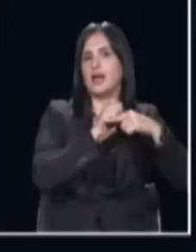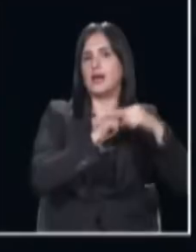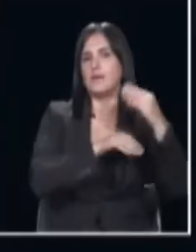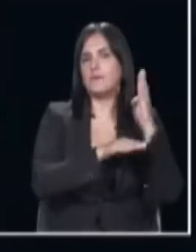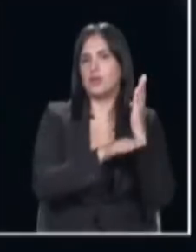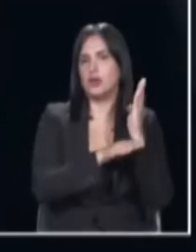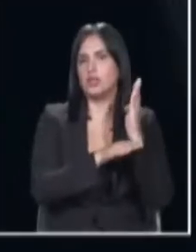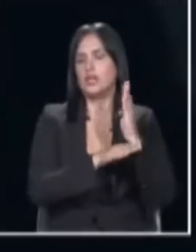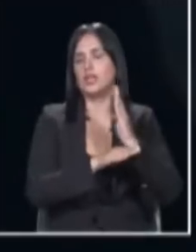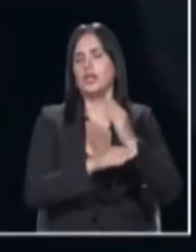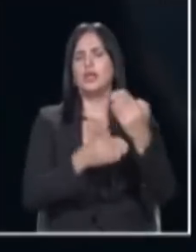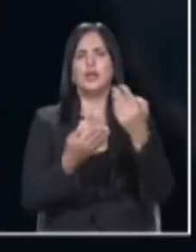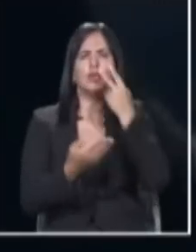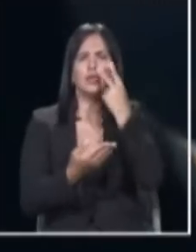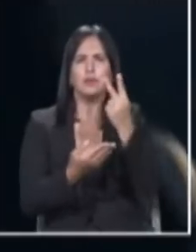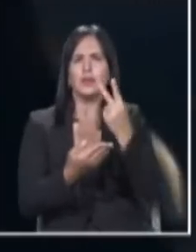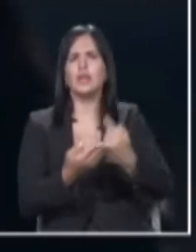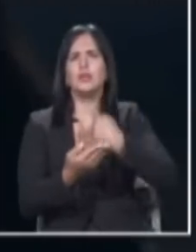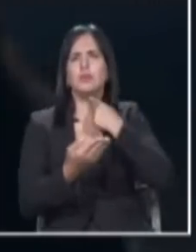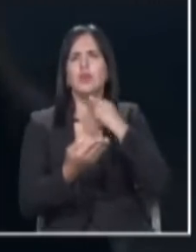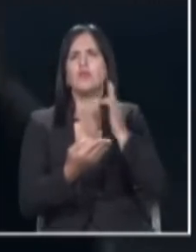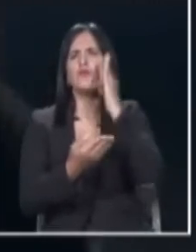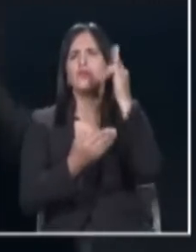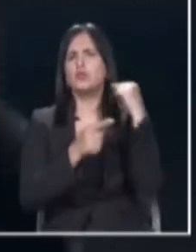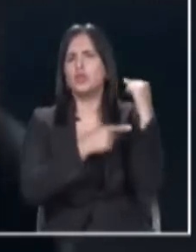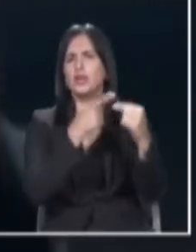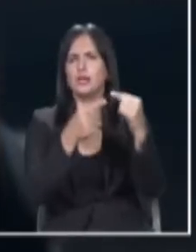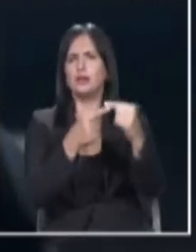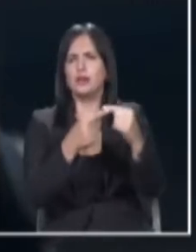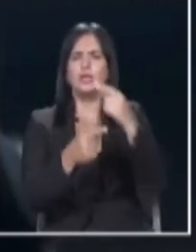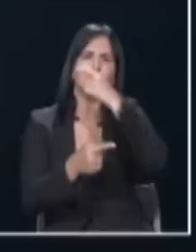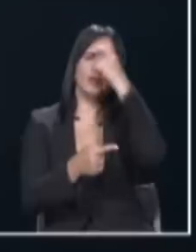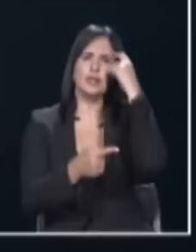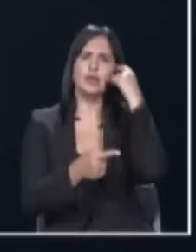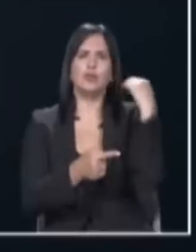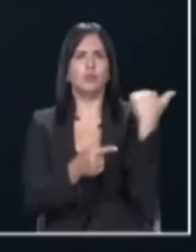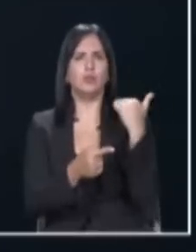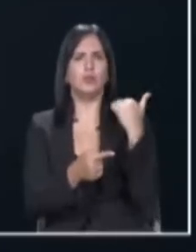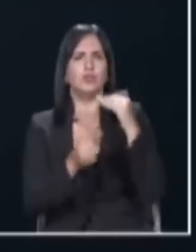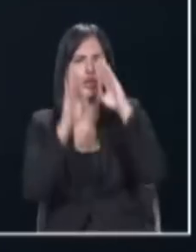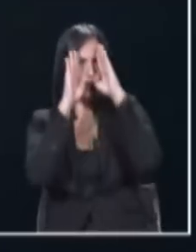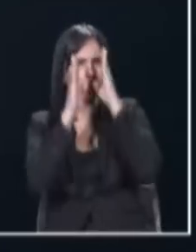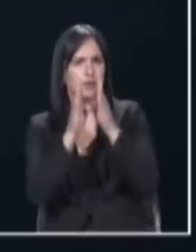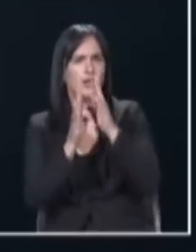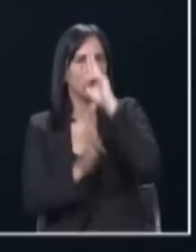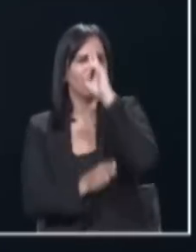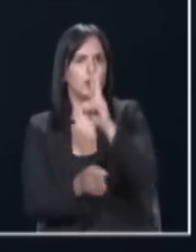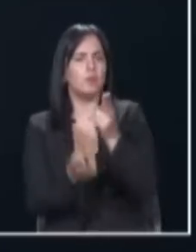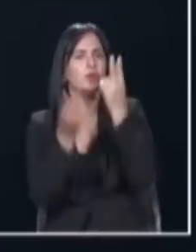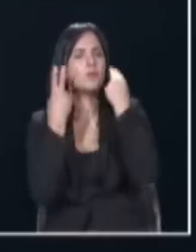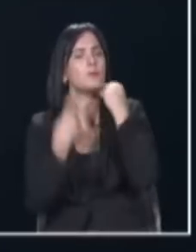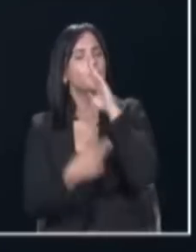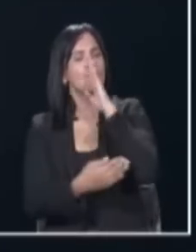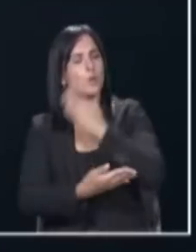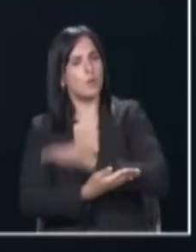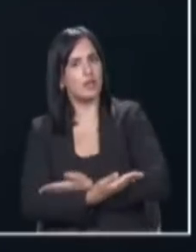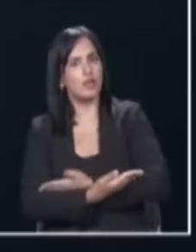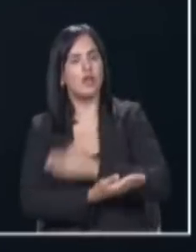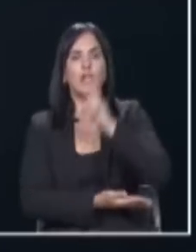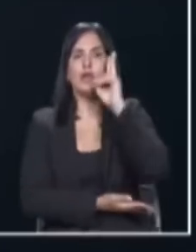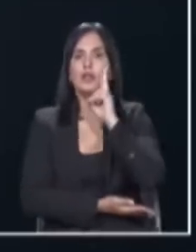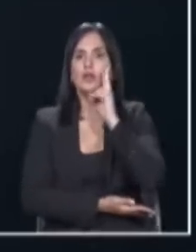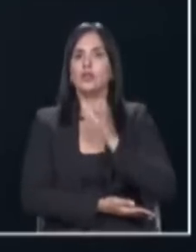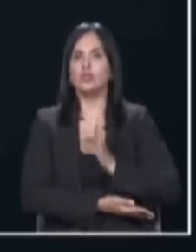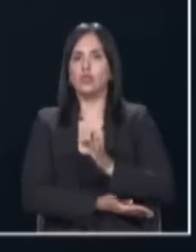ultimately I believe that it is important to approach this with respect and humidity and remember that we are still part of the natural